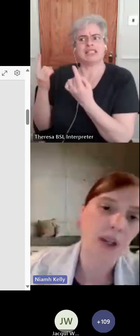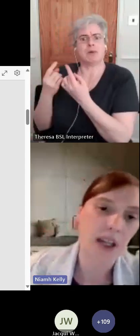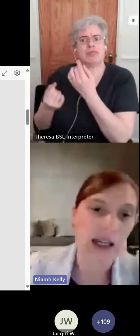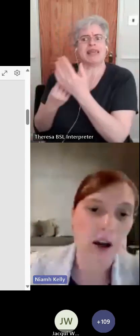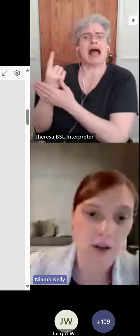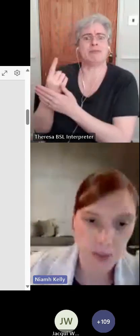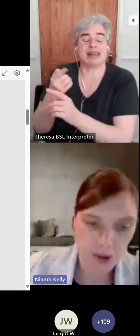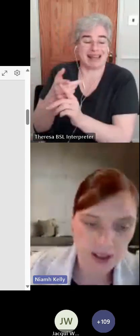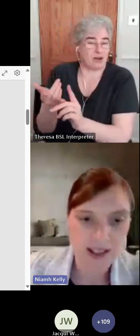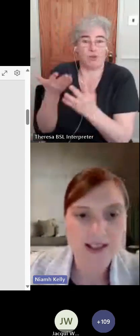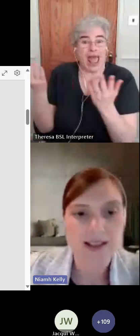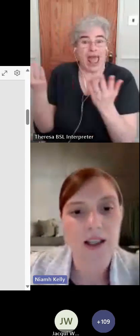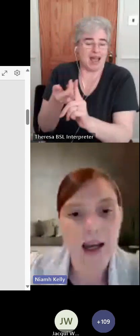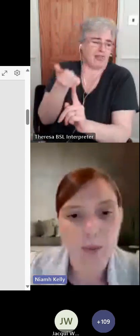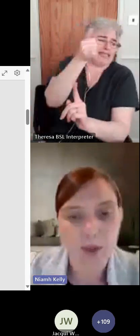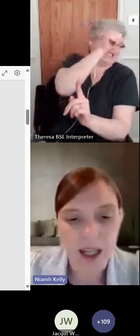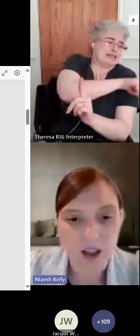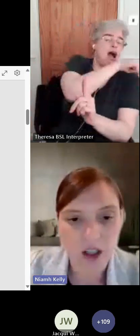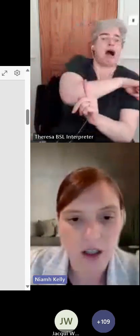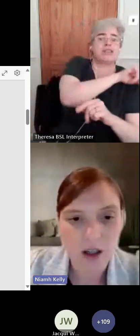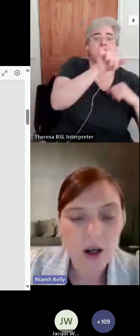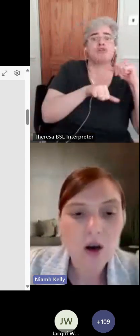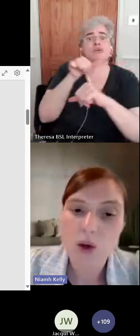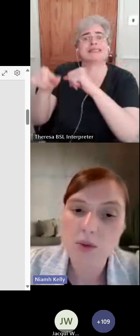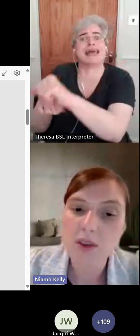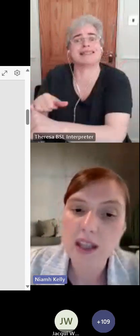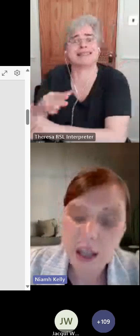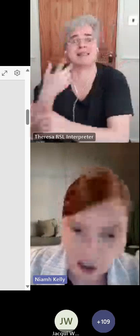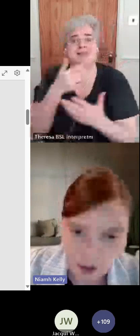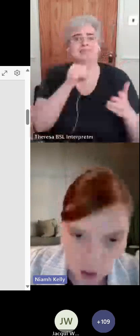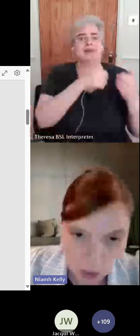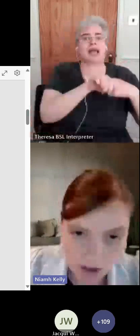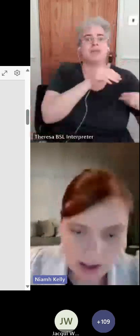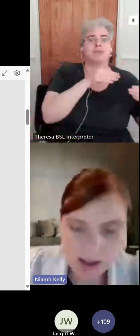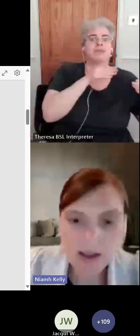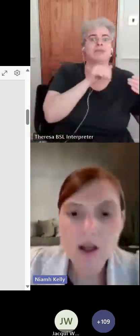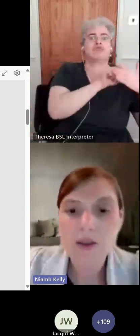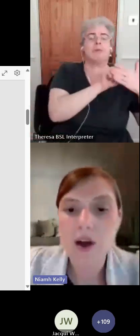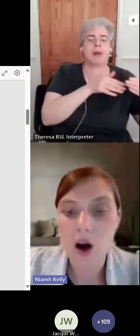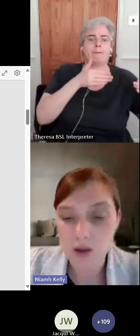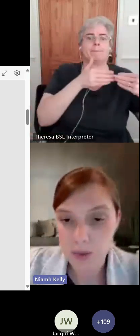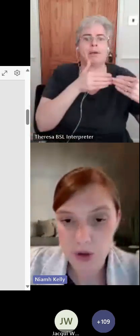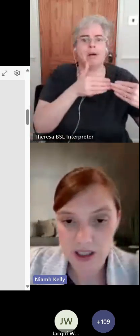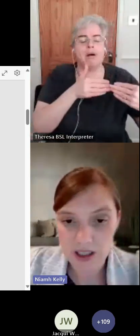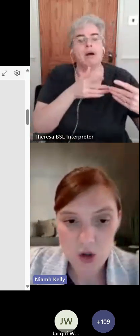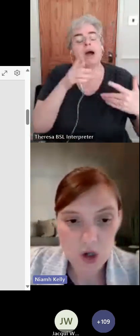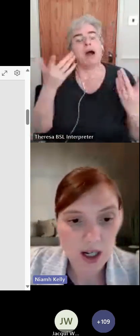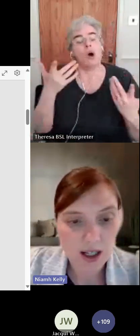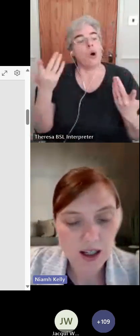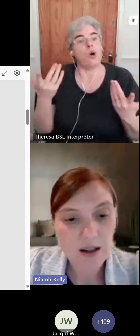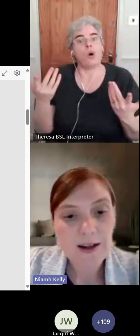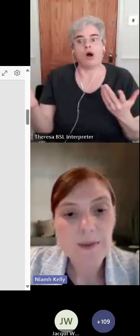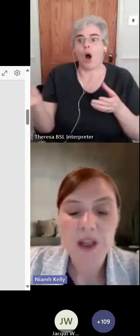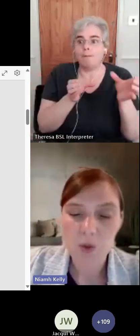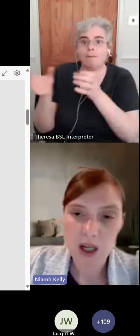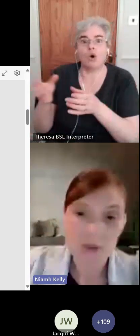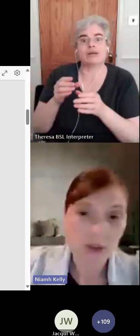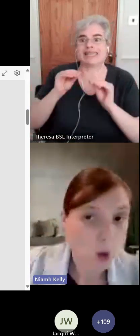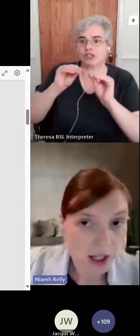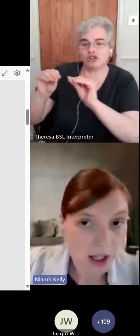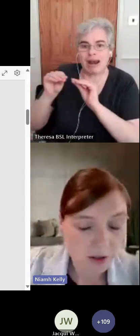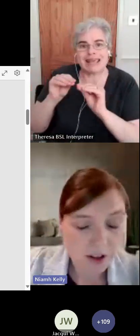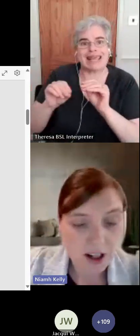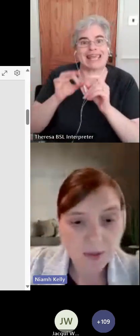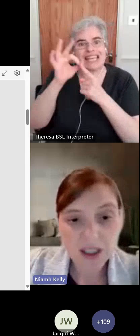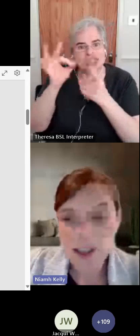at the very beginning of the process in the application? What about the interview process, the onboarding and the training? Then we